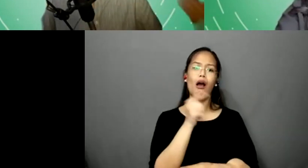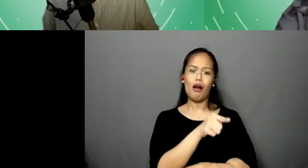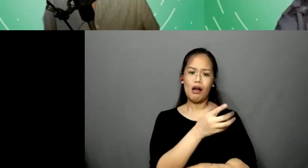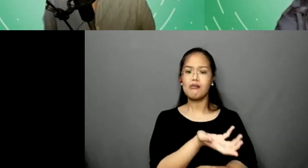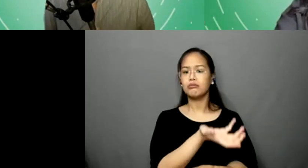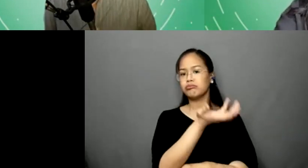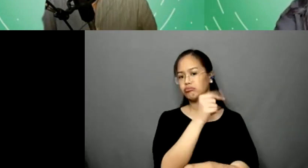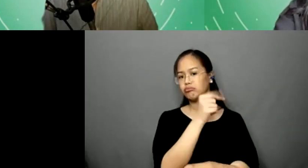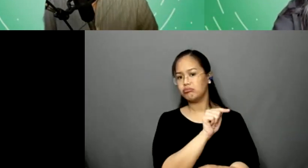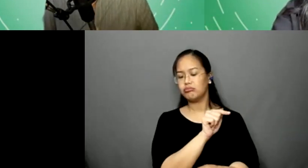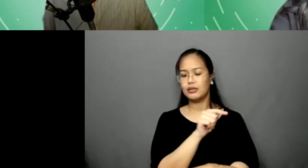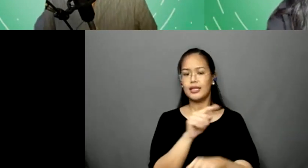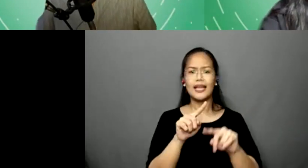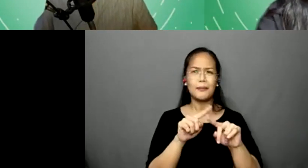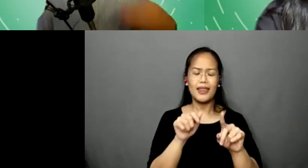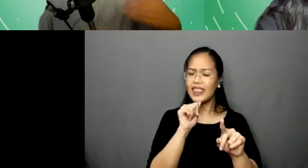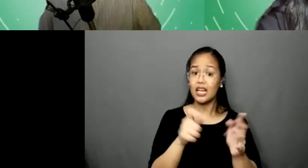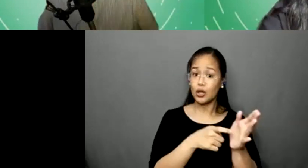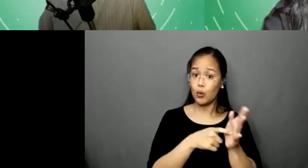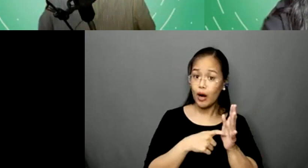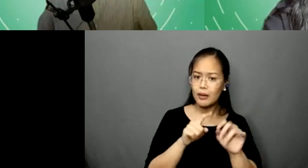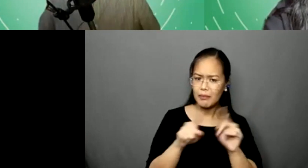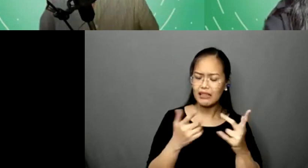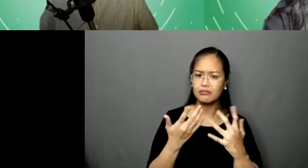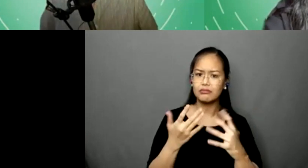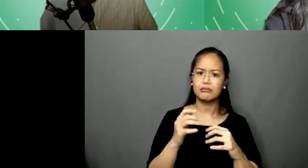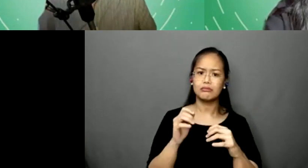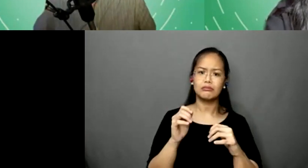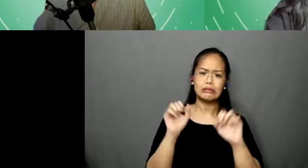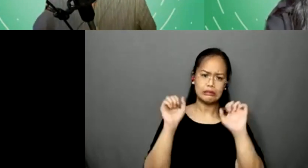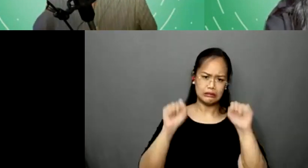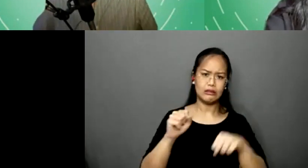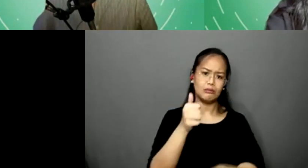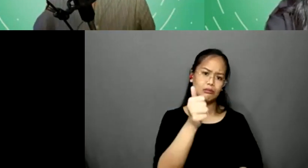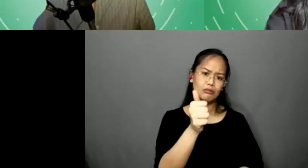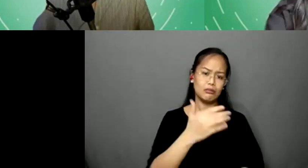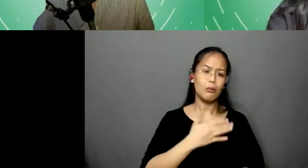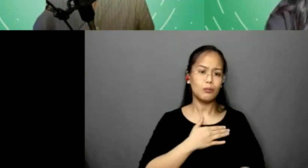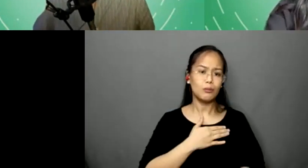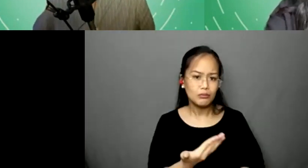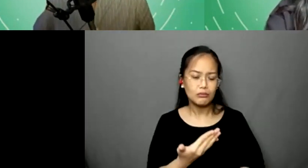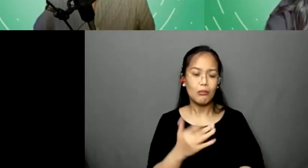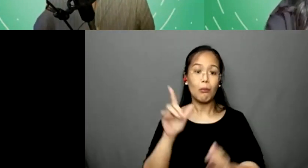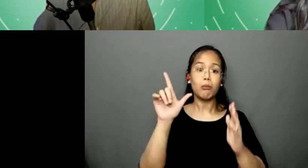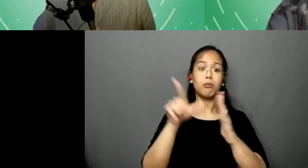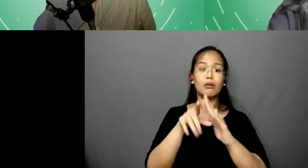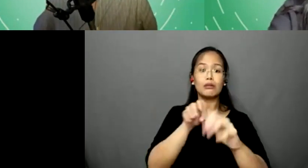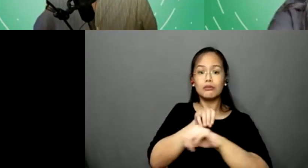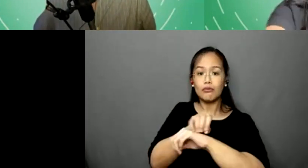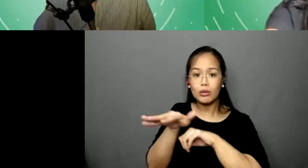for you to do, but it could be a way that you can take the initiative and maybe influence change amongst other businesses.